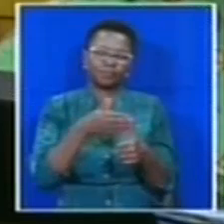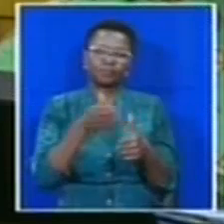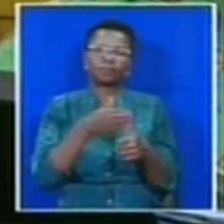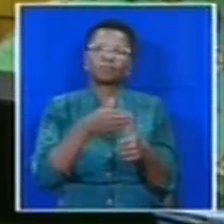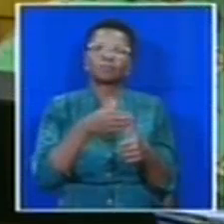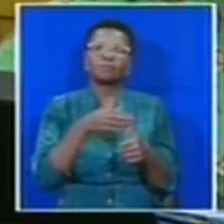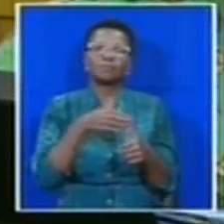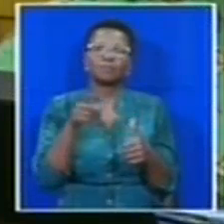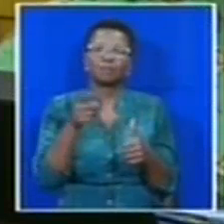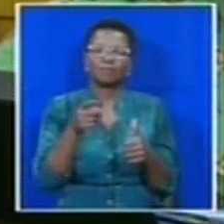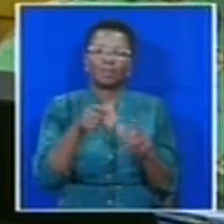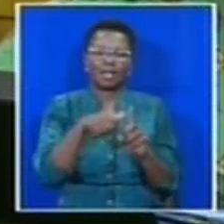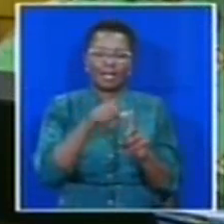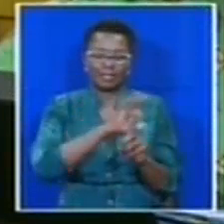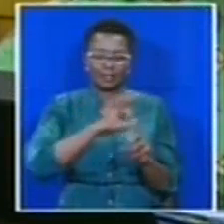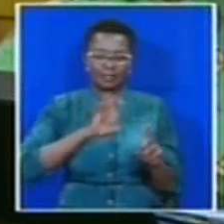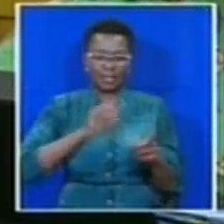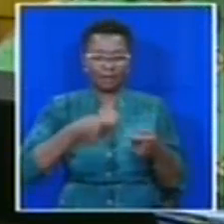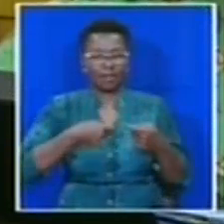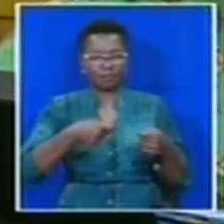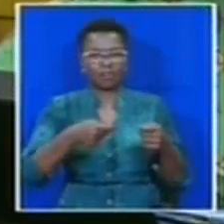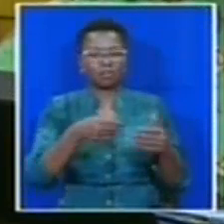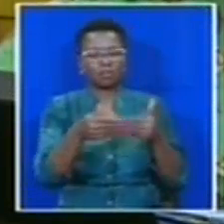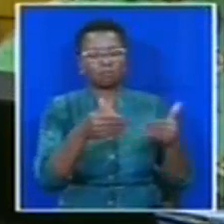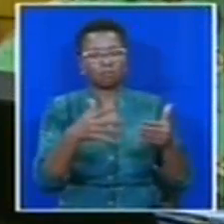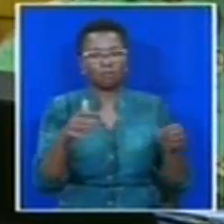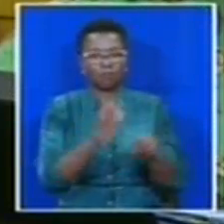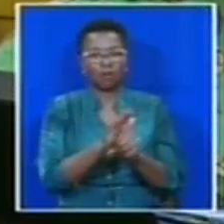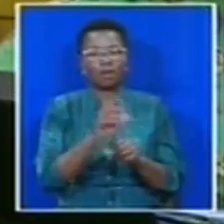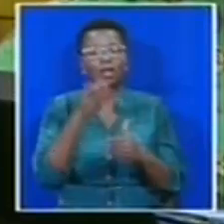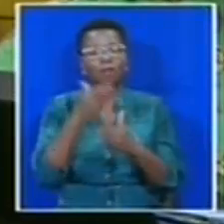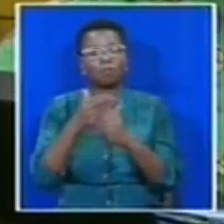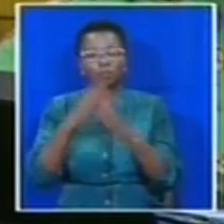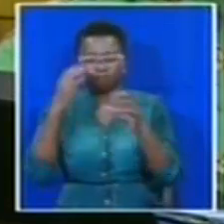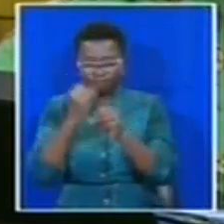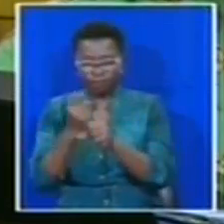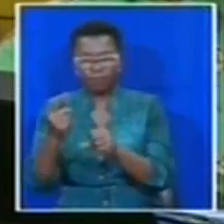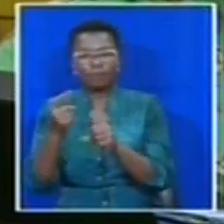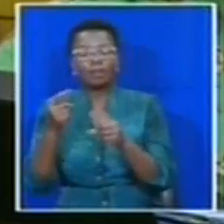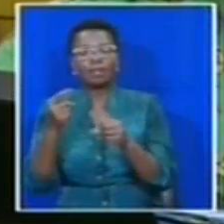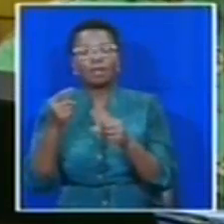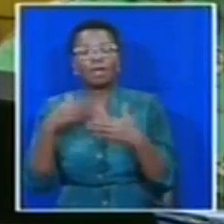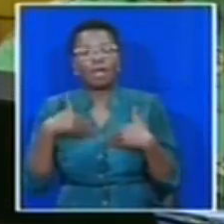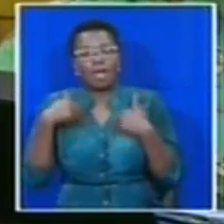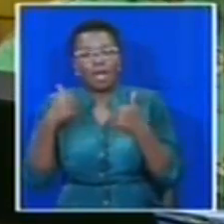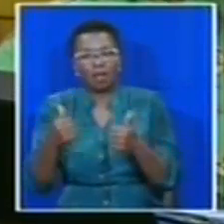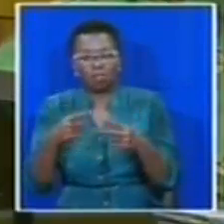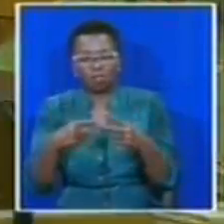administrative personnel expenditure while protecting education and health staff, and allocations for medical